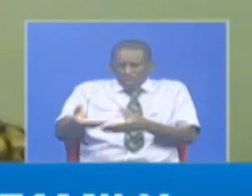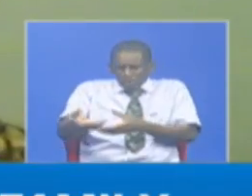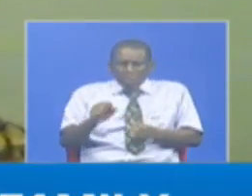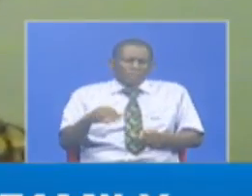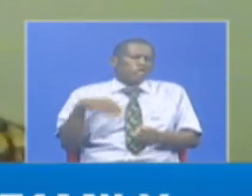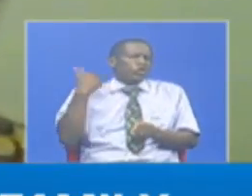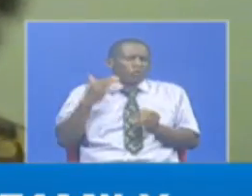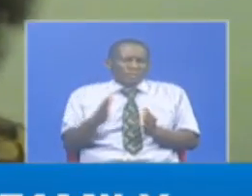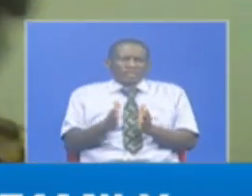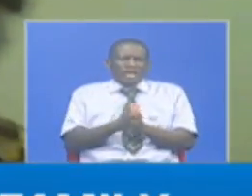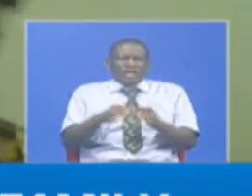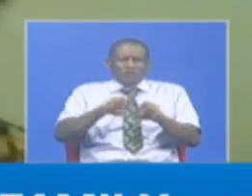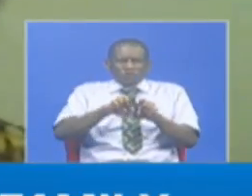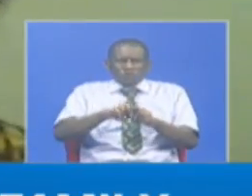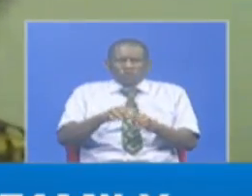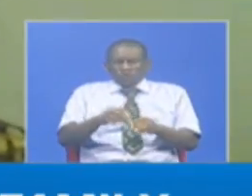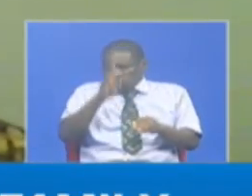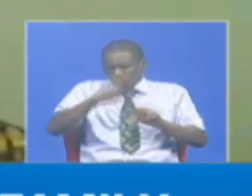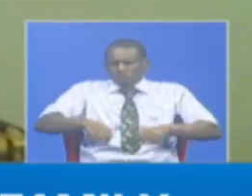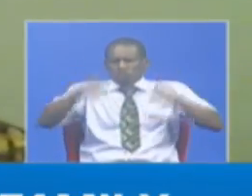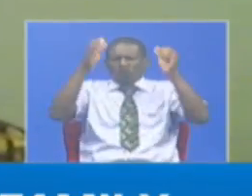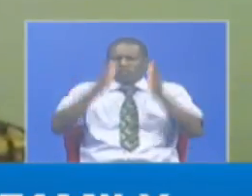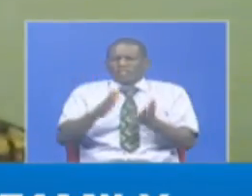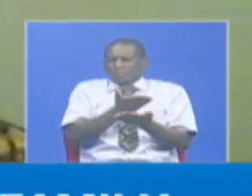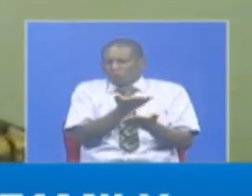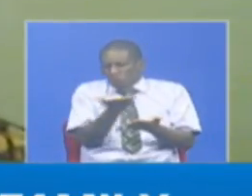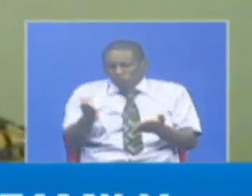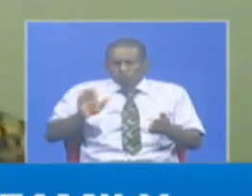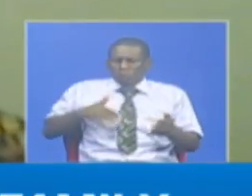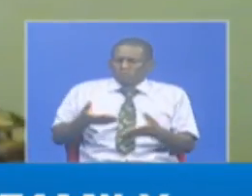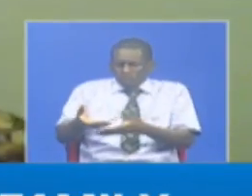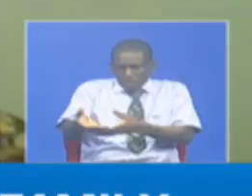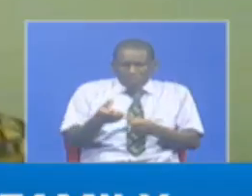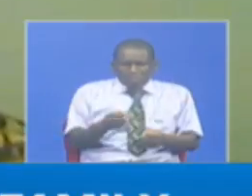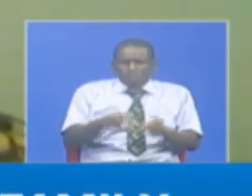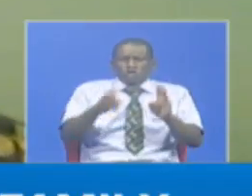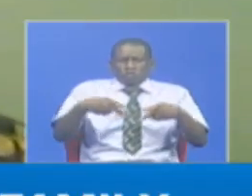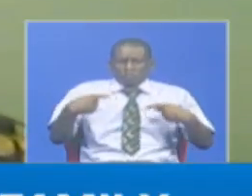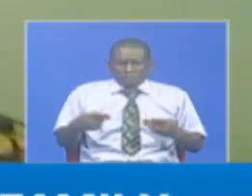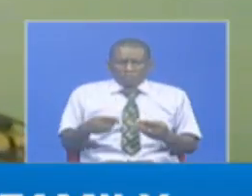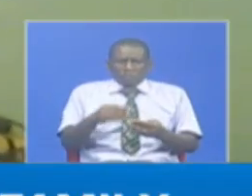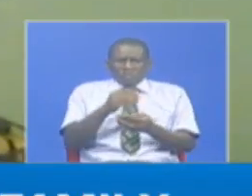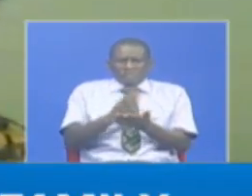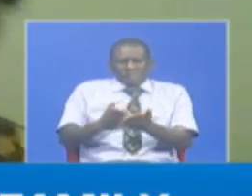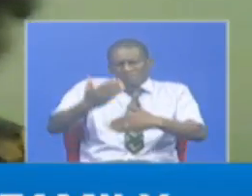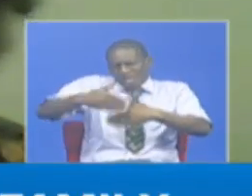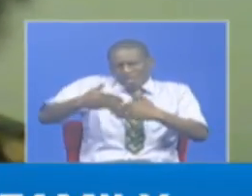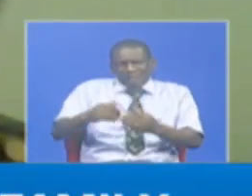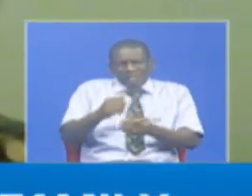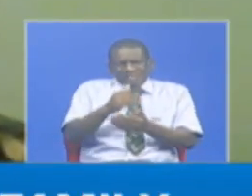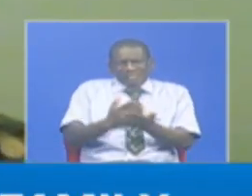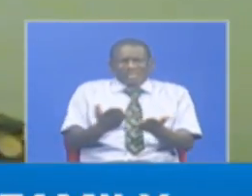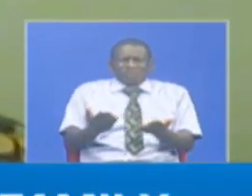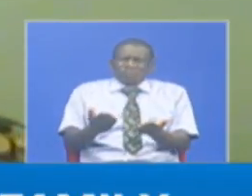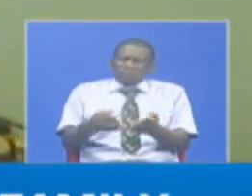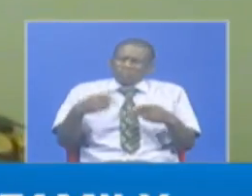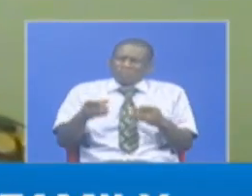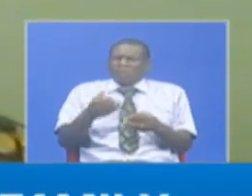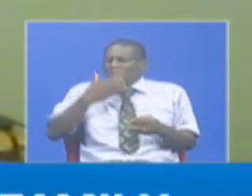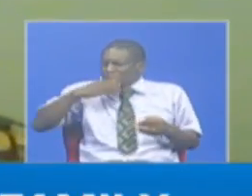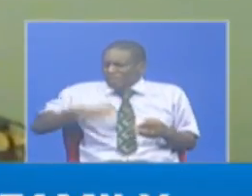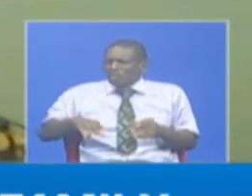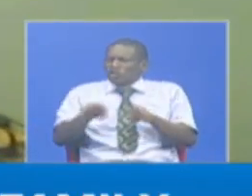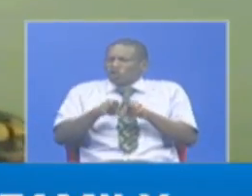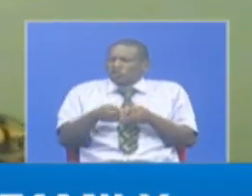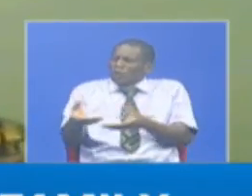them police officers, some of them just normal people, some of them neighbors, some of them even fathers, parents were even violating